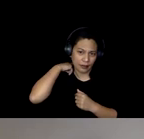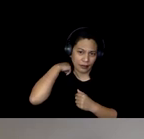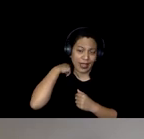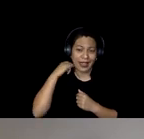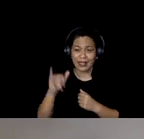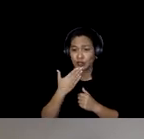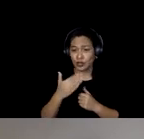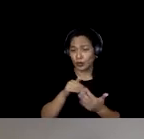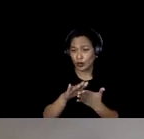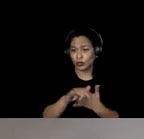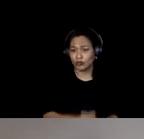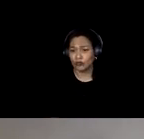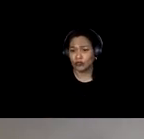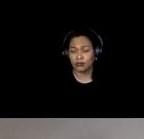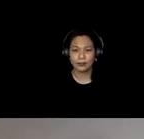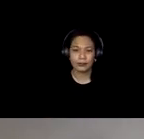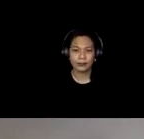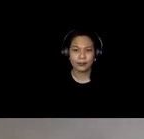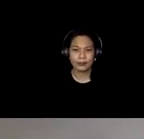way to go about it. Okay.